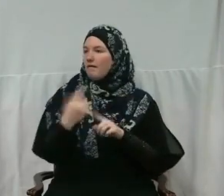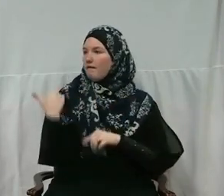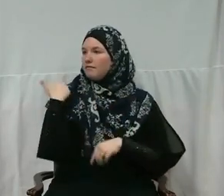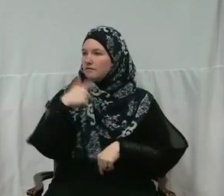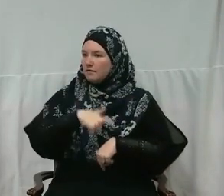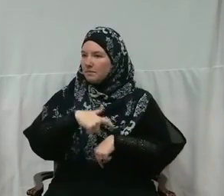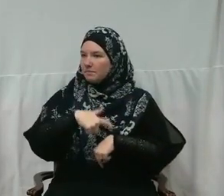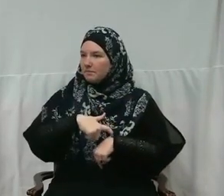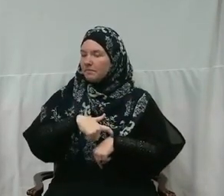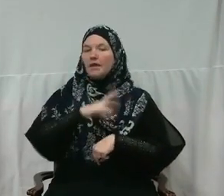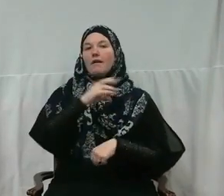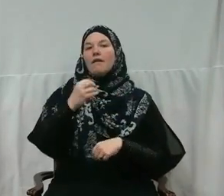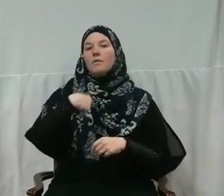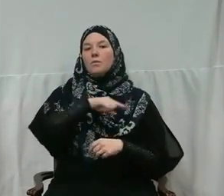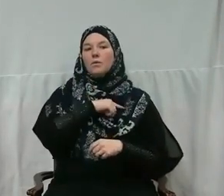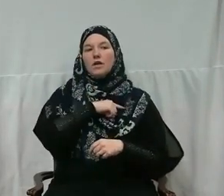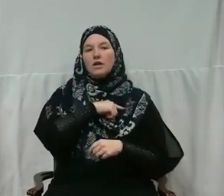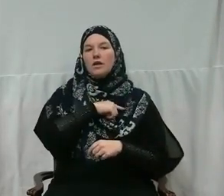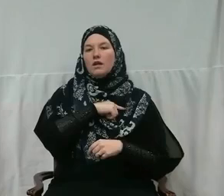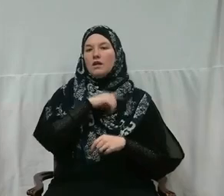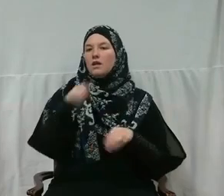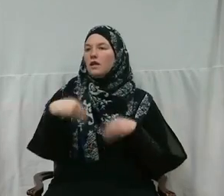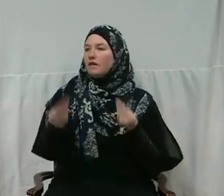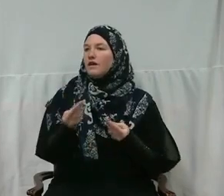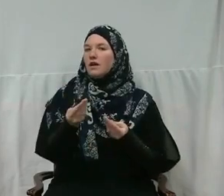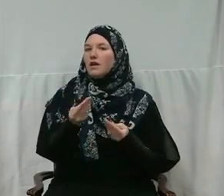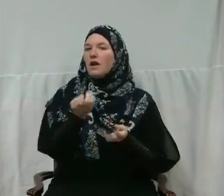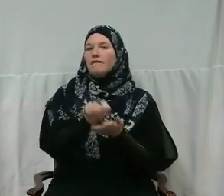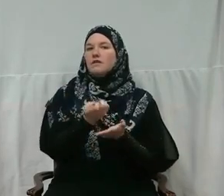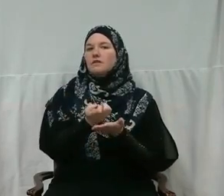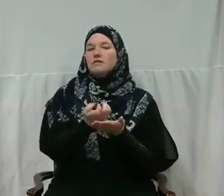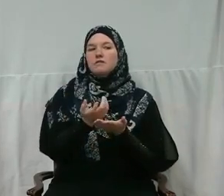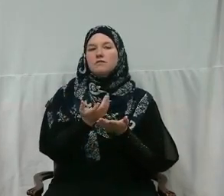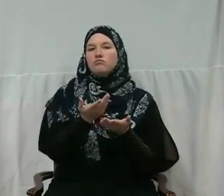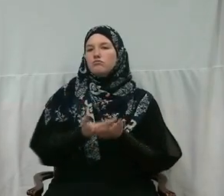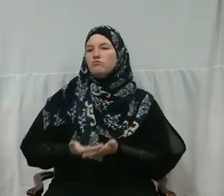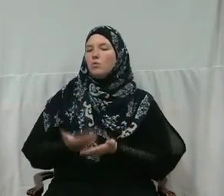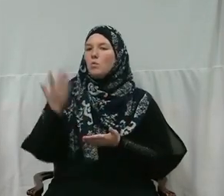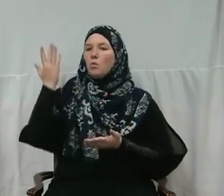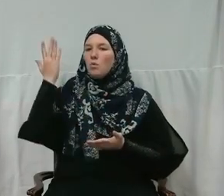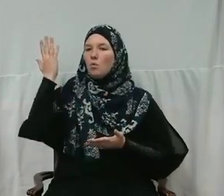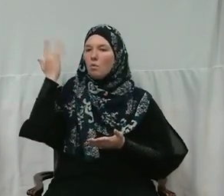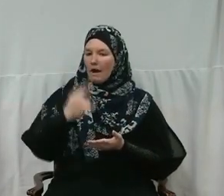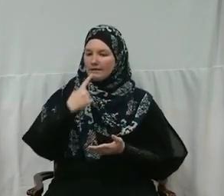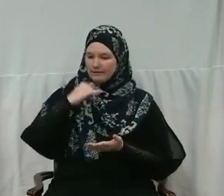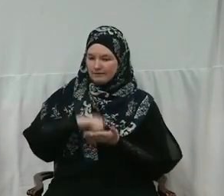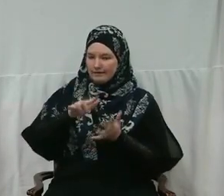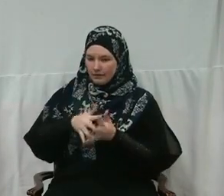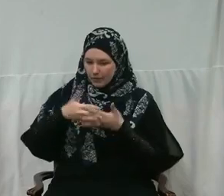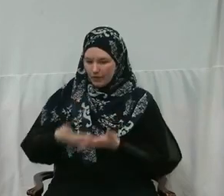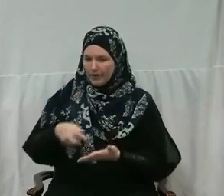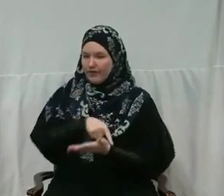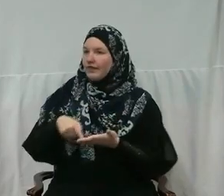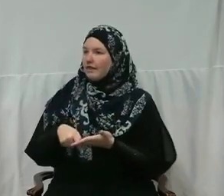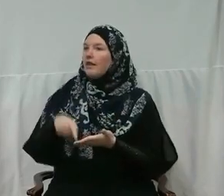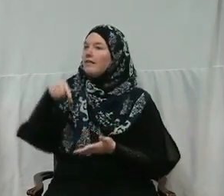time, and we gave the evidence as to why is it enshrined in the Quran that those